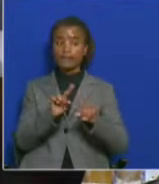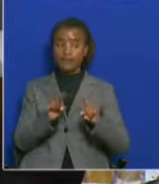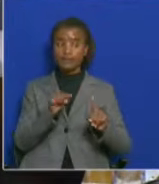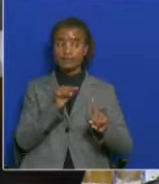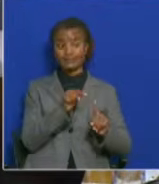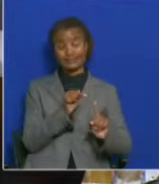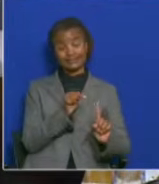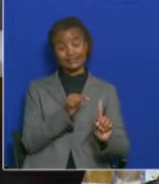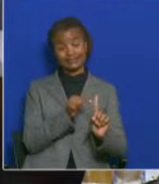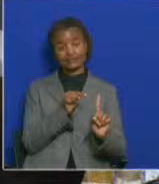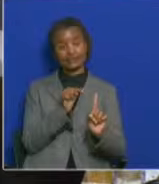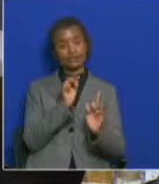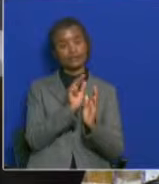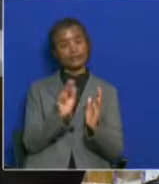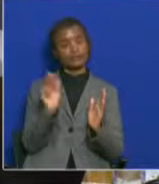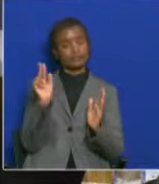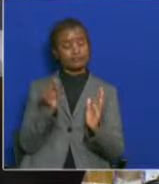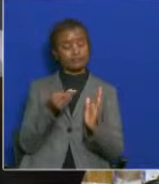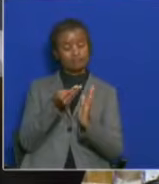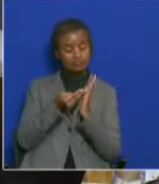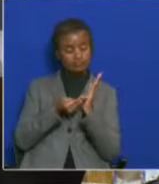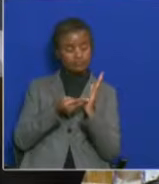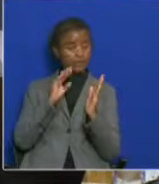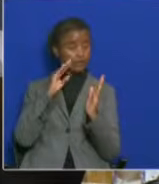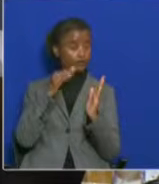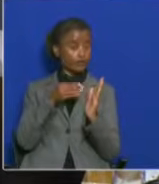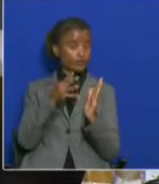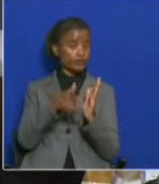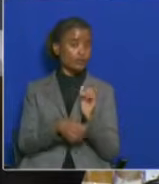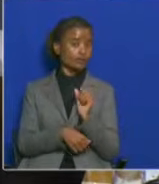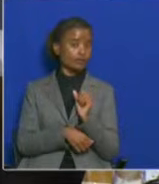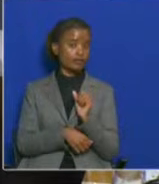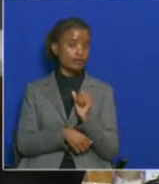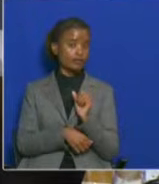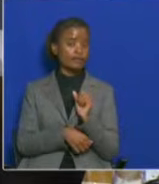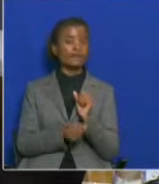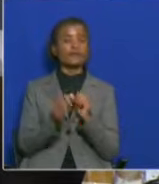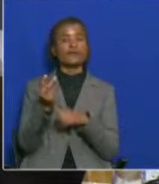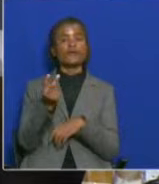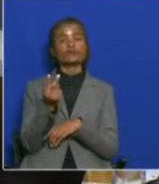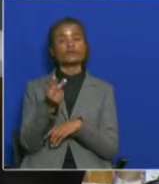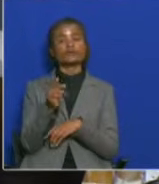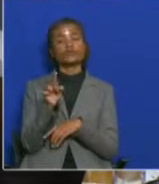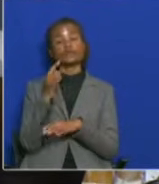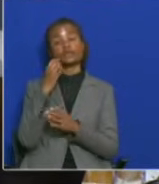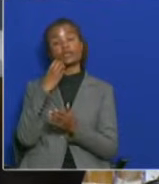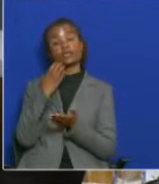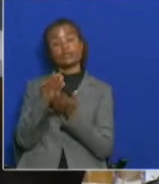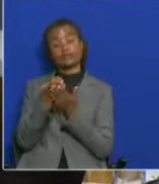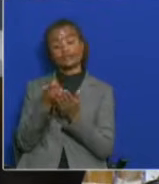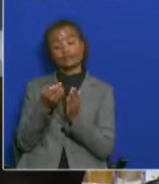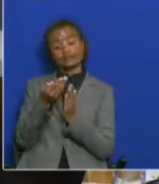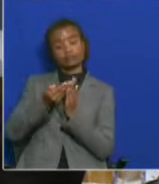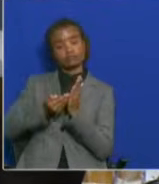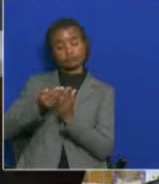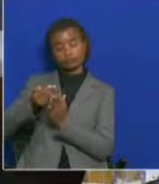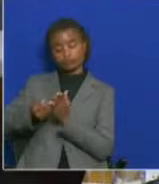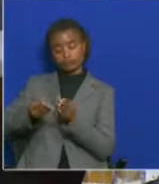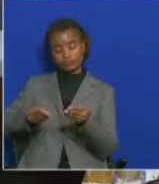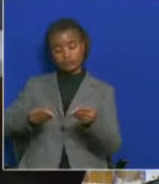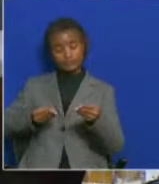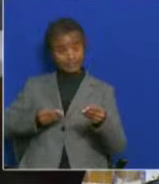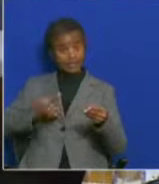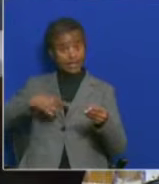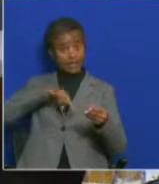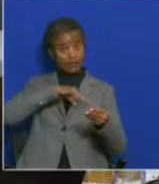submission. But also, our evidence is based on Mr. Mo Sayed's